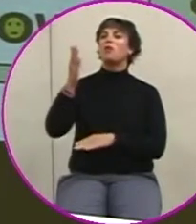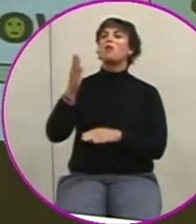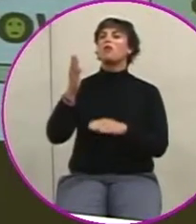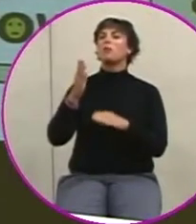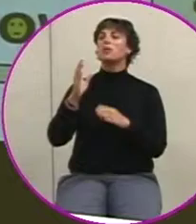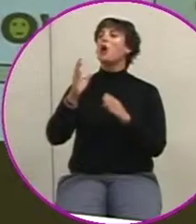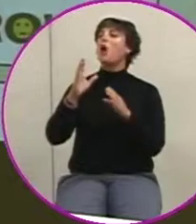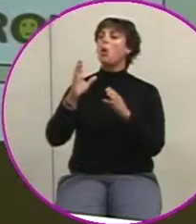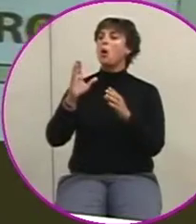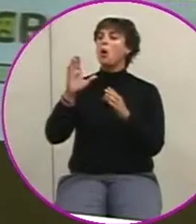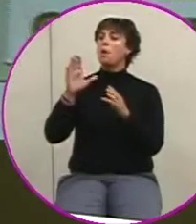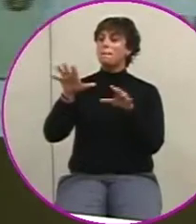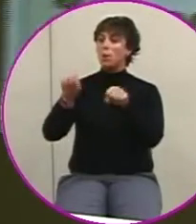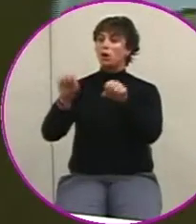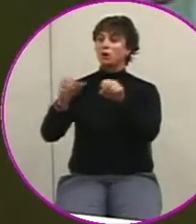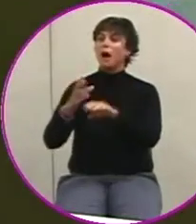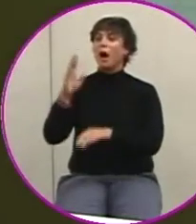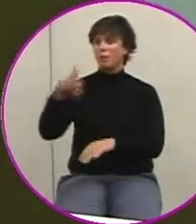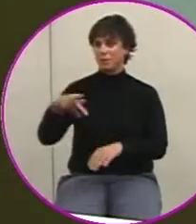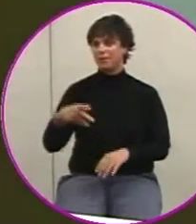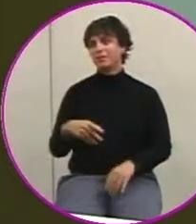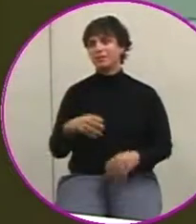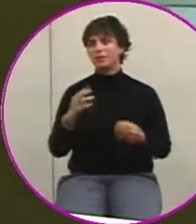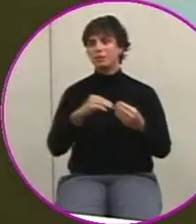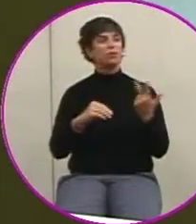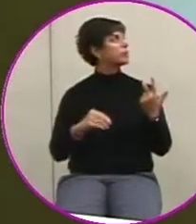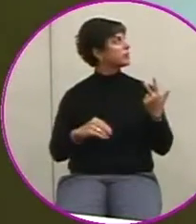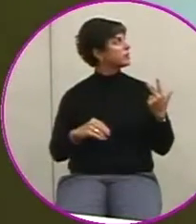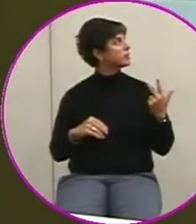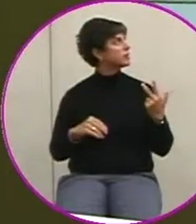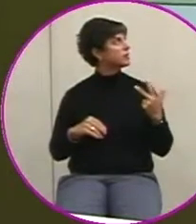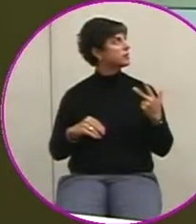Booked up. Number 3.